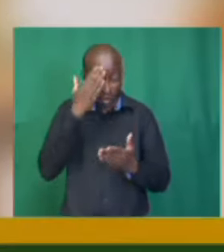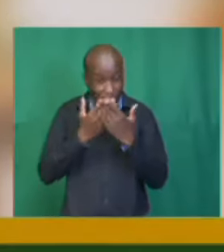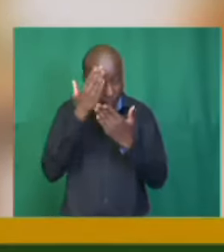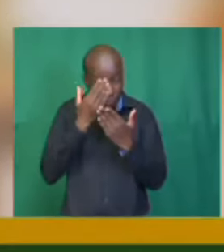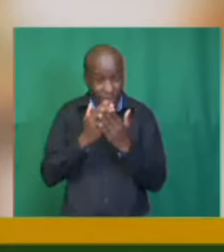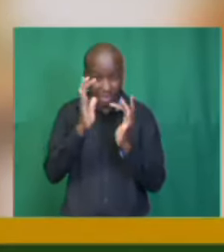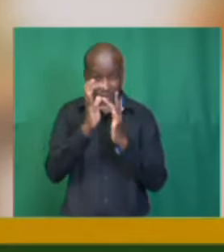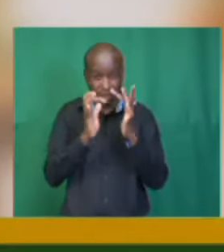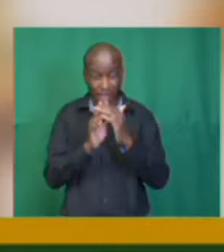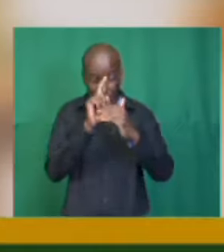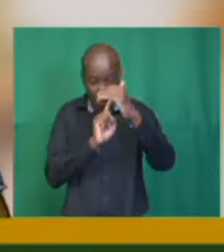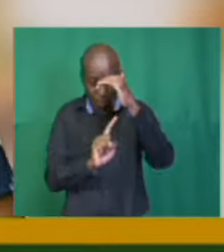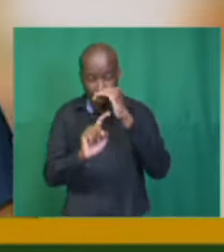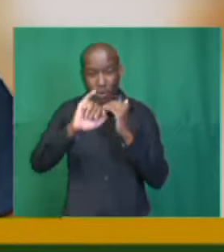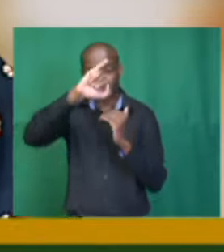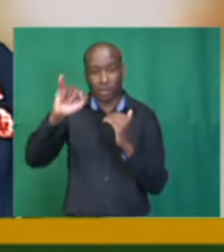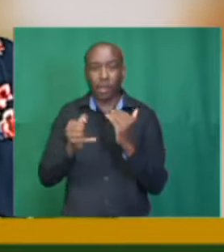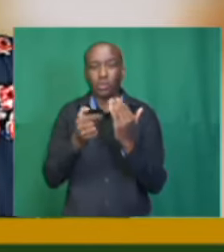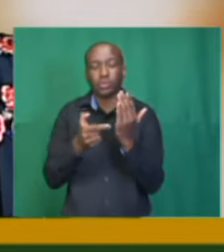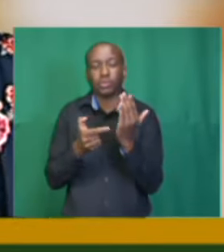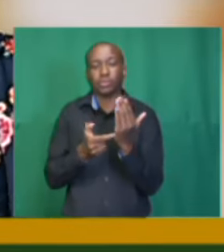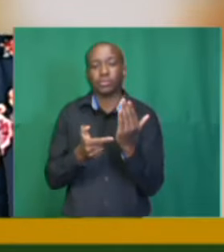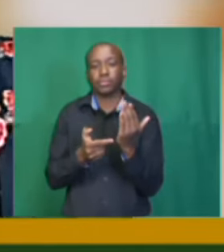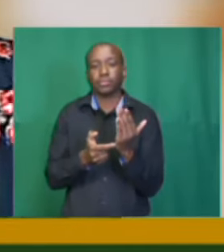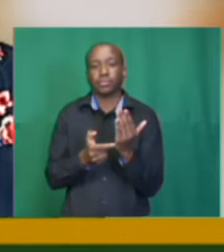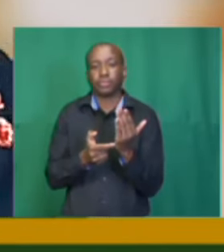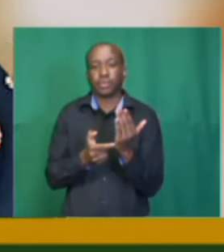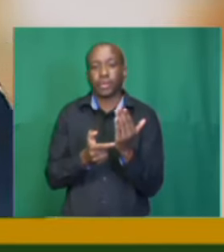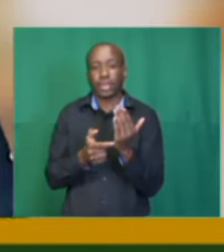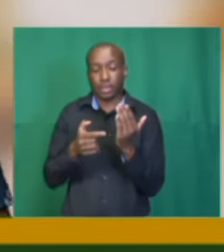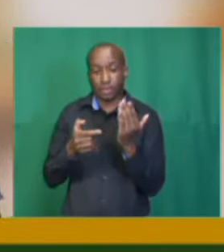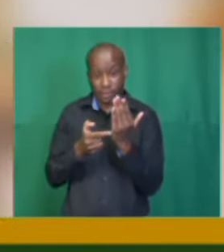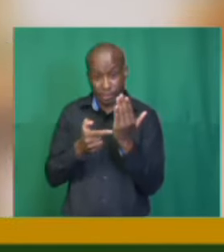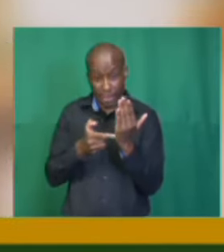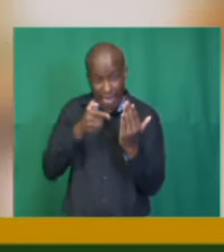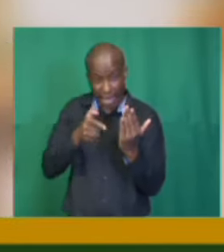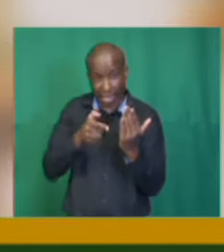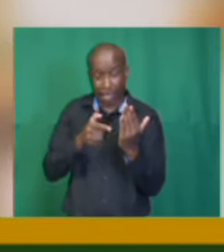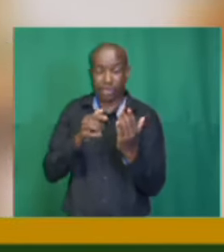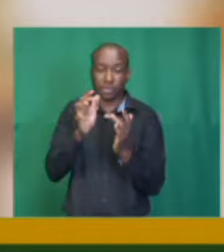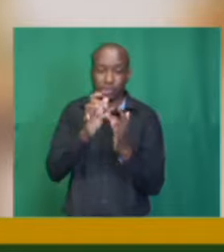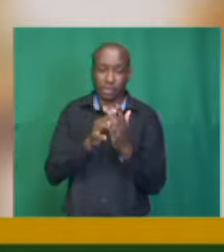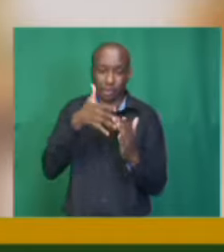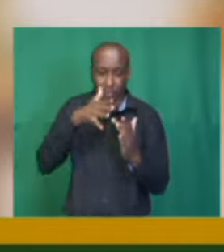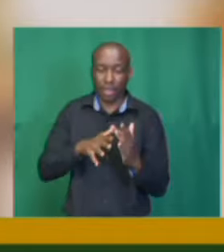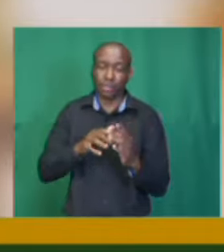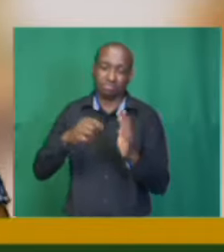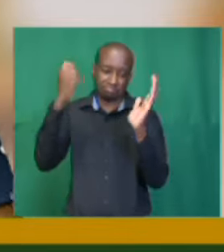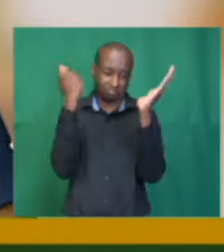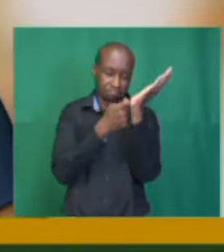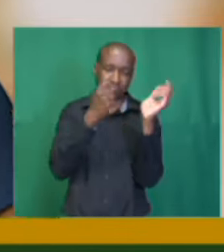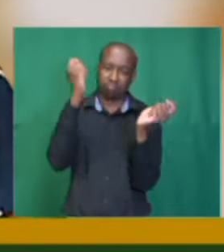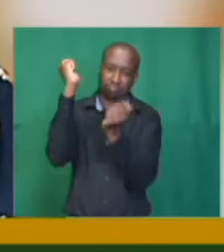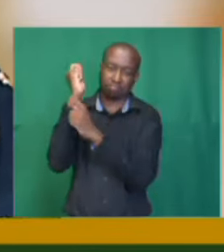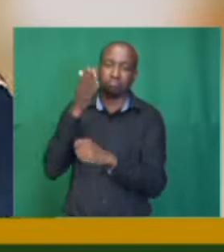into Jerusalem. Yeah. As we know that is where Jesus Christ was supposed to be crucified. So this is the Passion Week and Jesus Christ